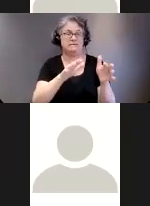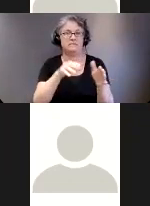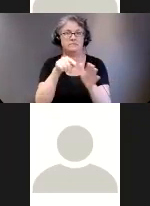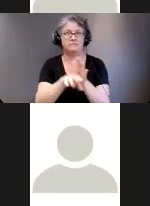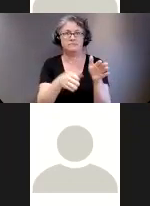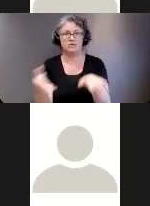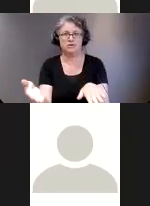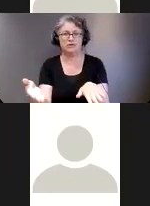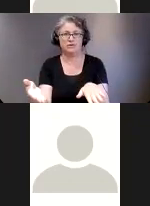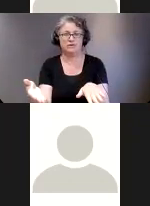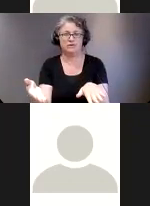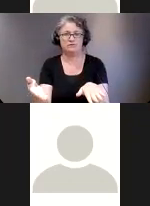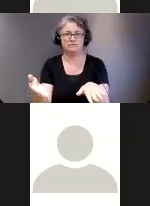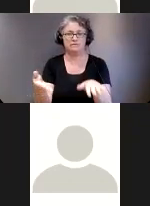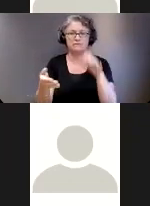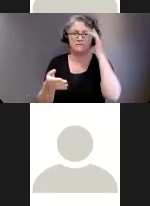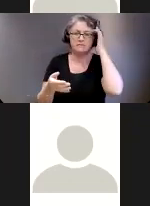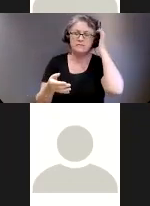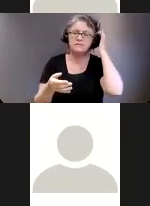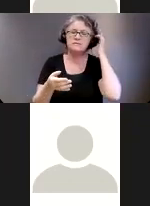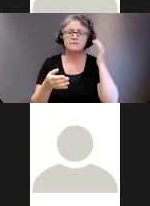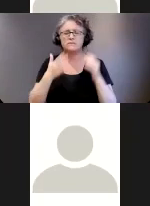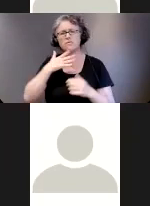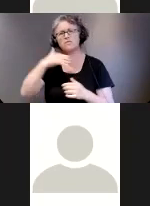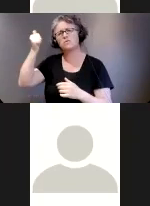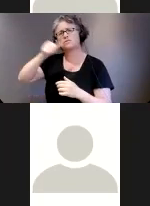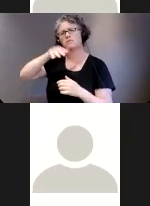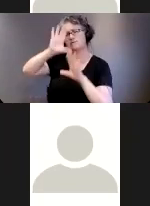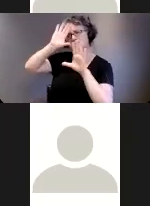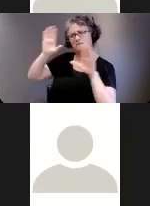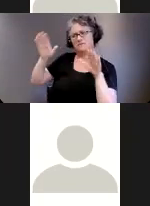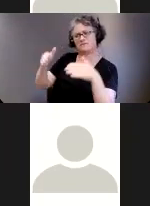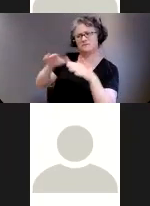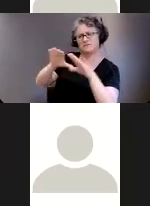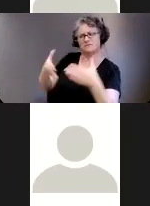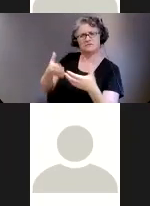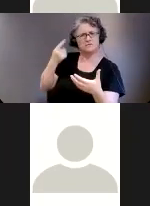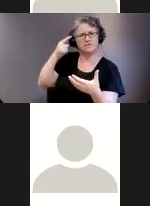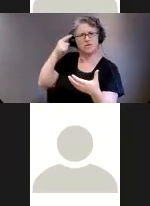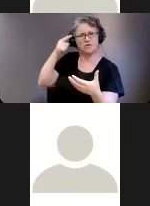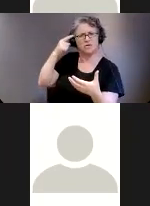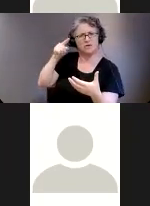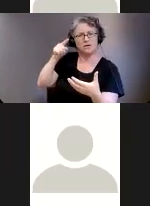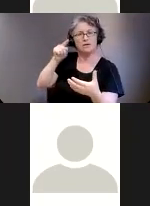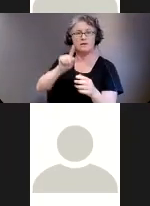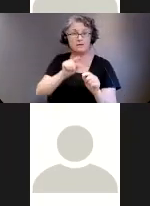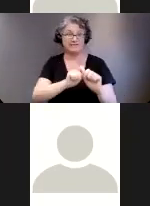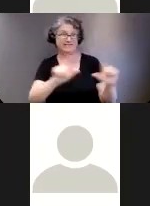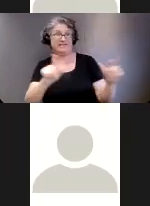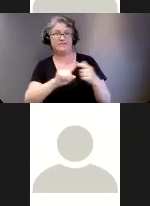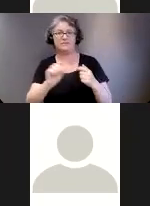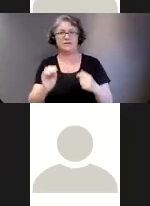So why are we focusing on older women? So really, this is from the Ontario Human